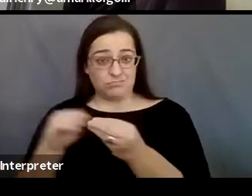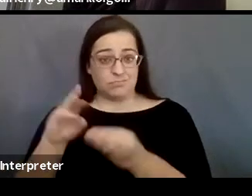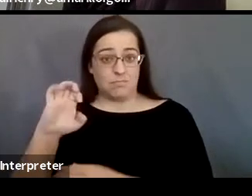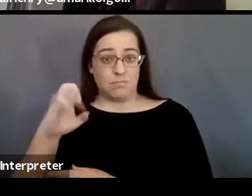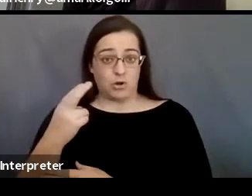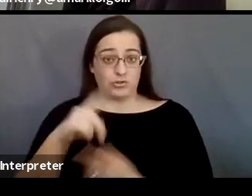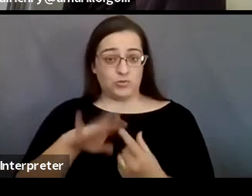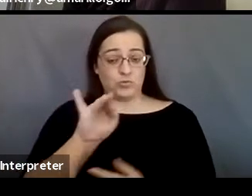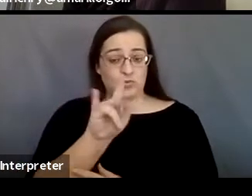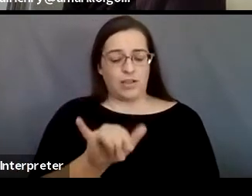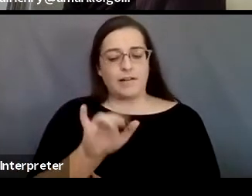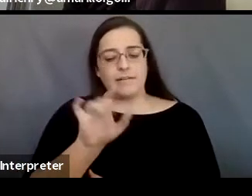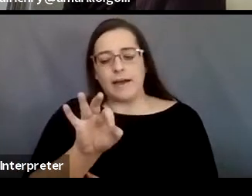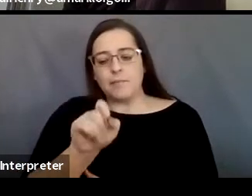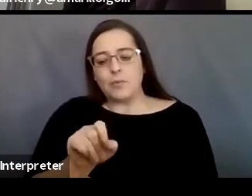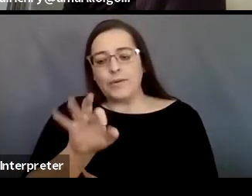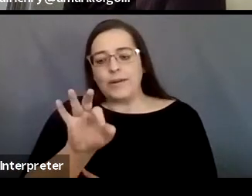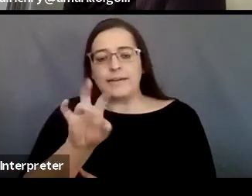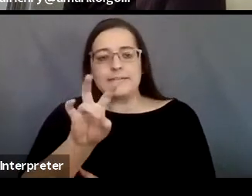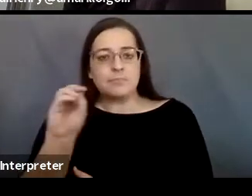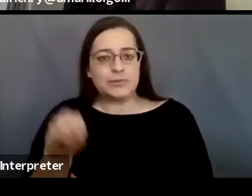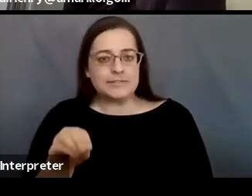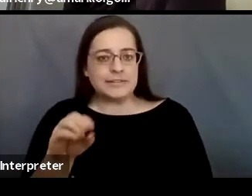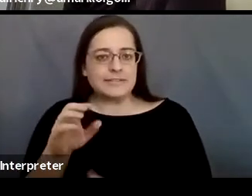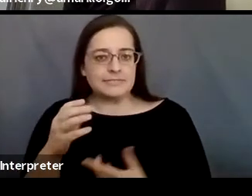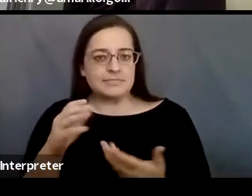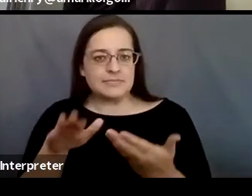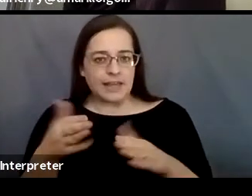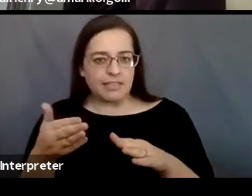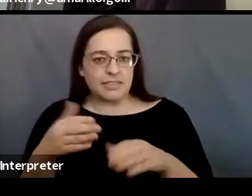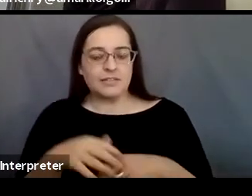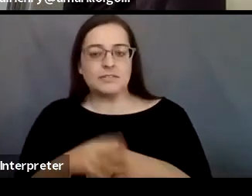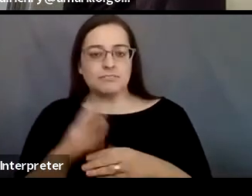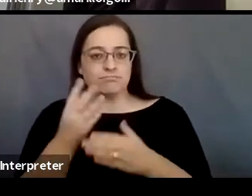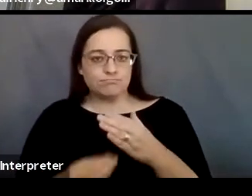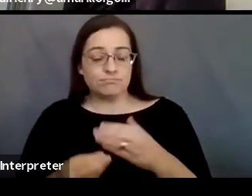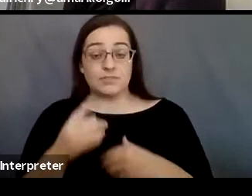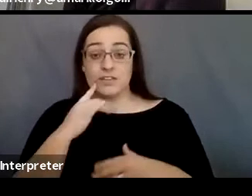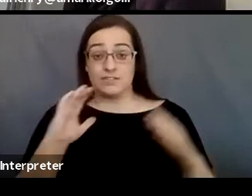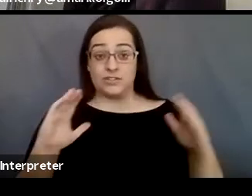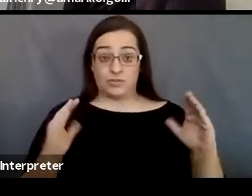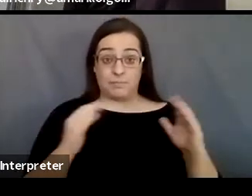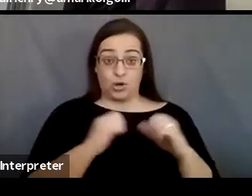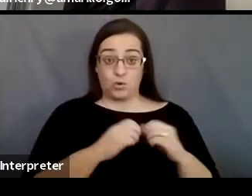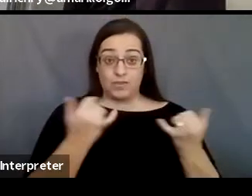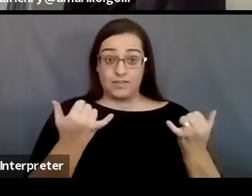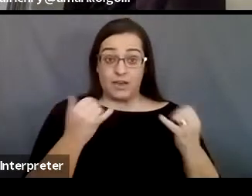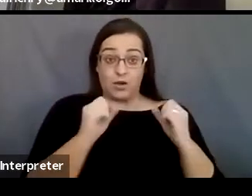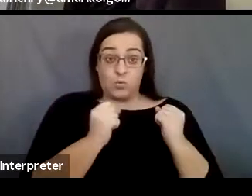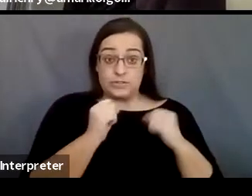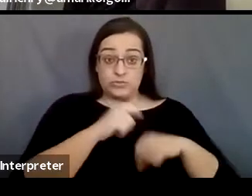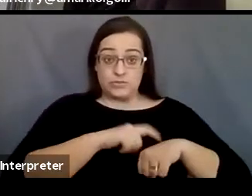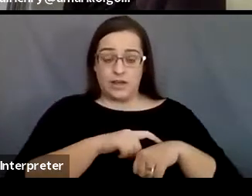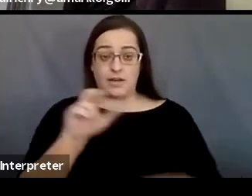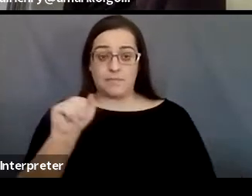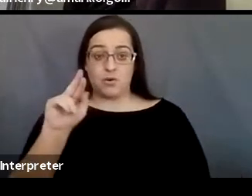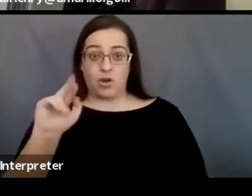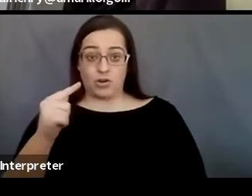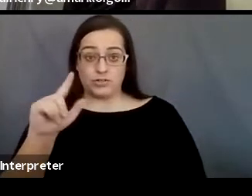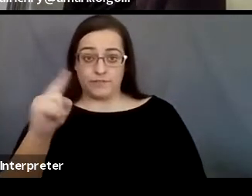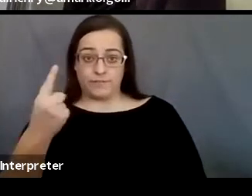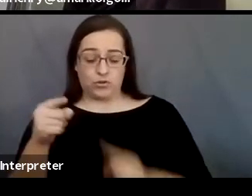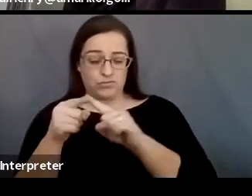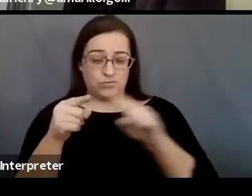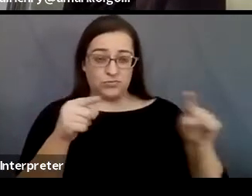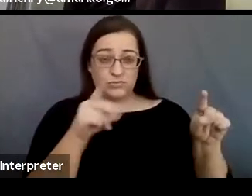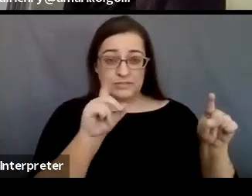of 9.97%. Now, if we contrast that to this winter, so now let's look at August 1st to December